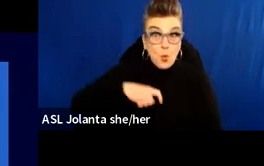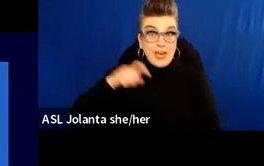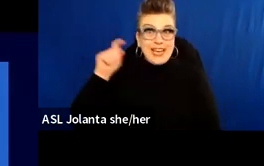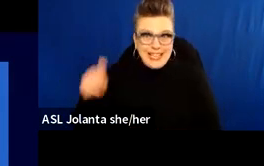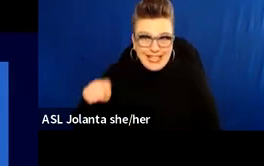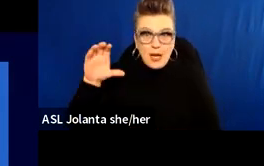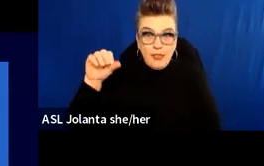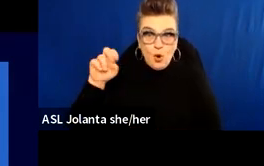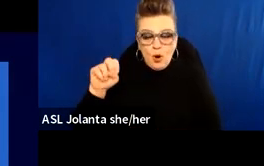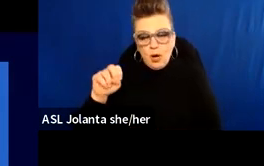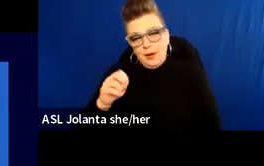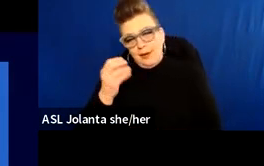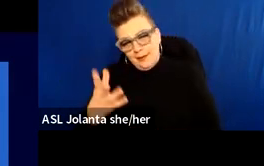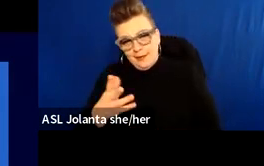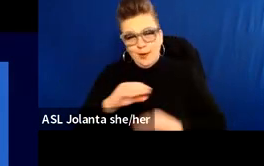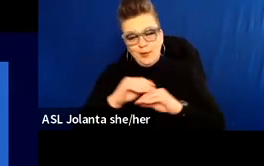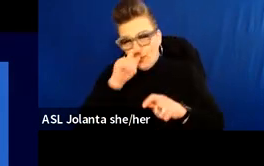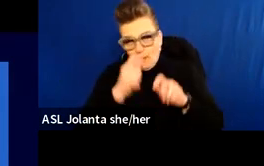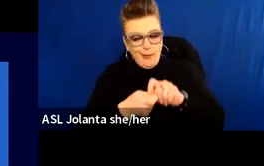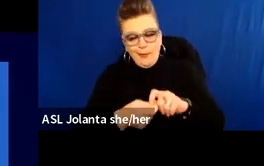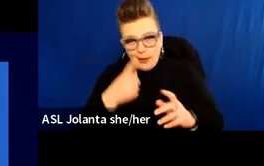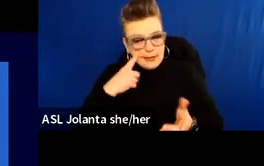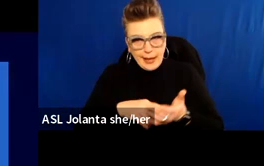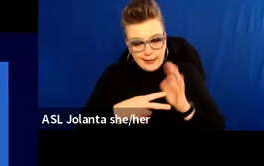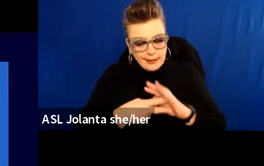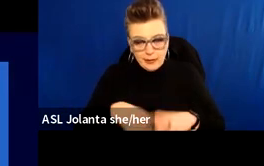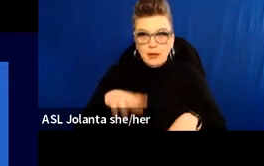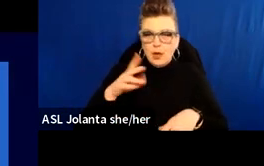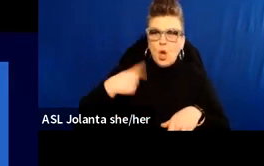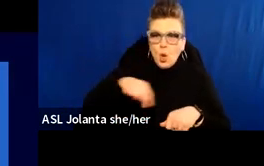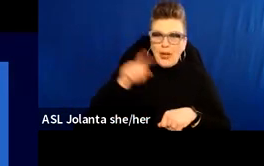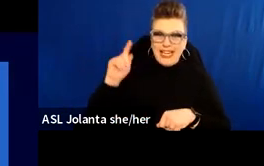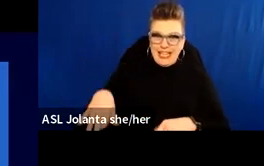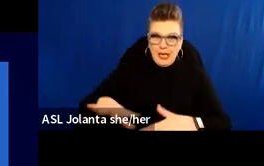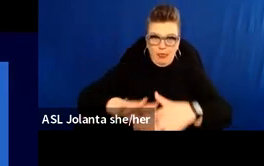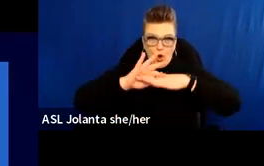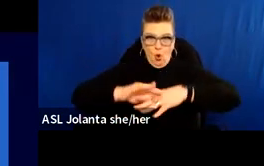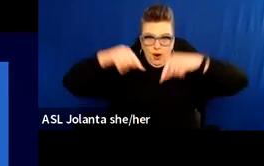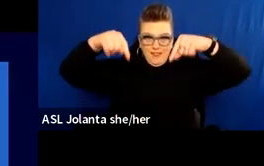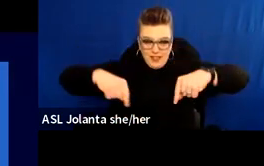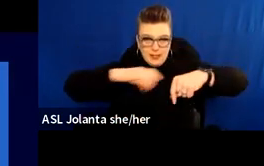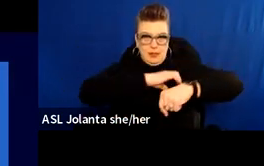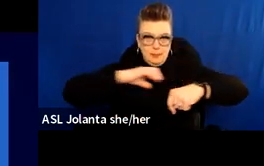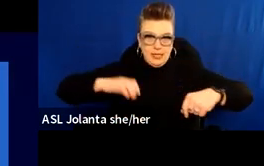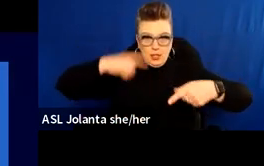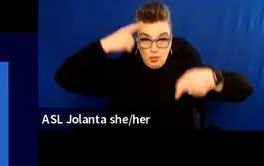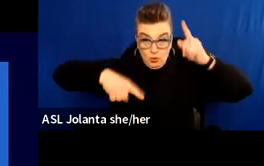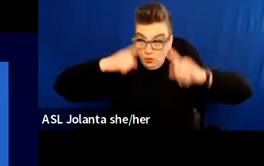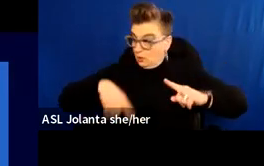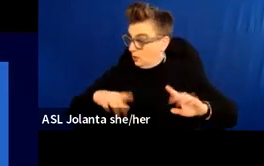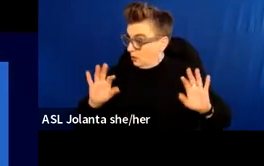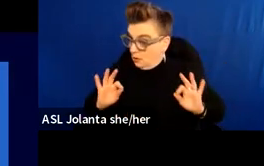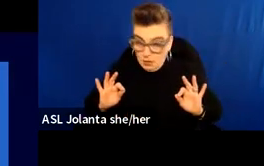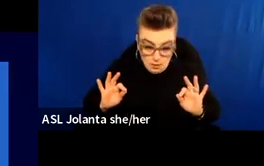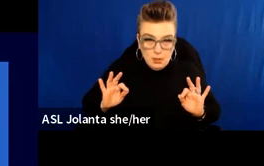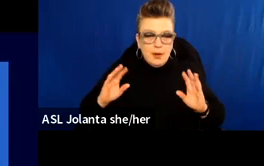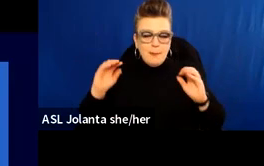be able to move forward to rightfully so set up our students for success beyond bps and that was the core tenant that we